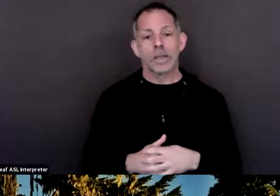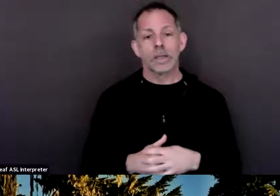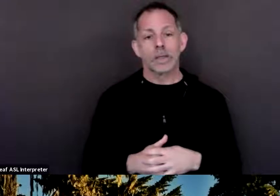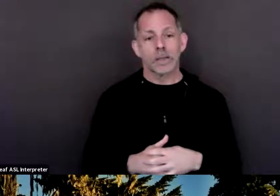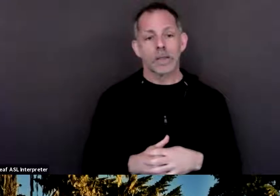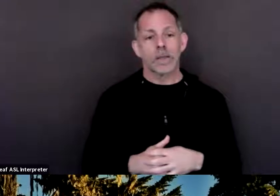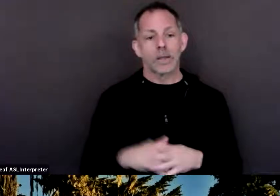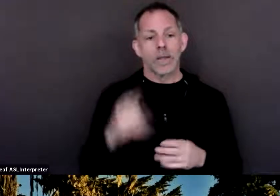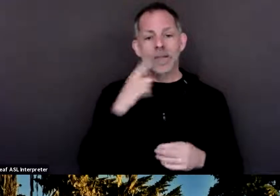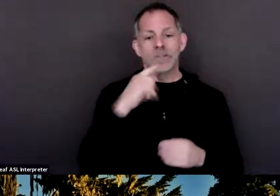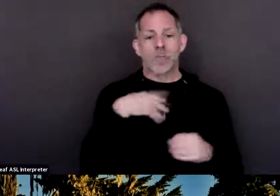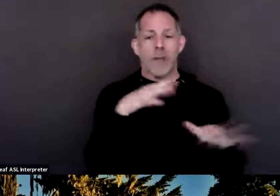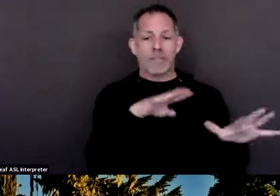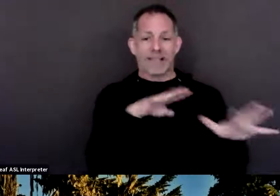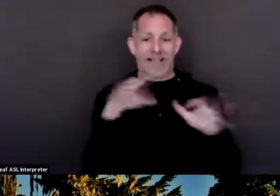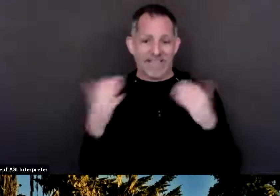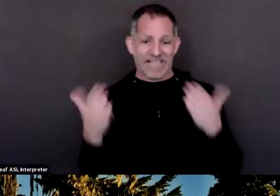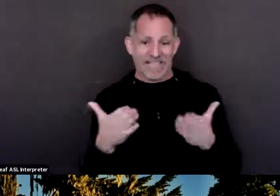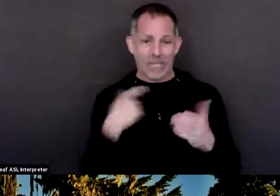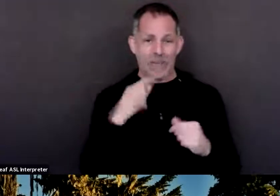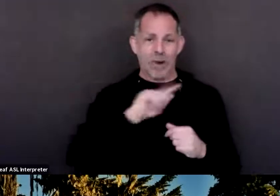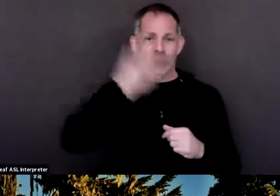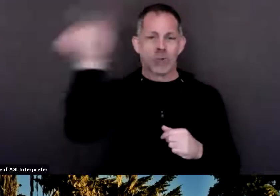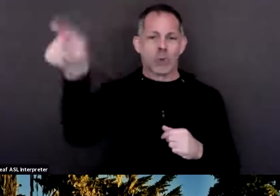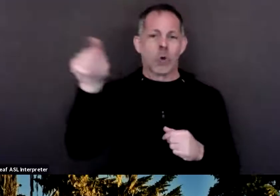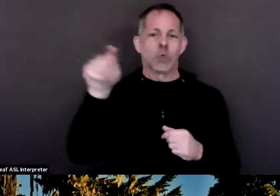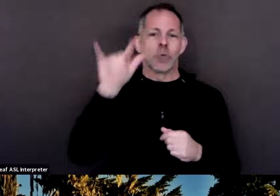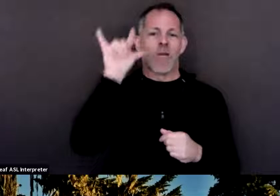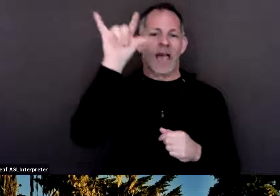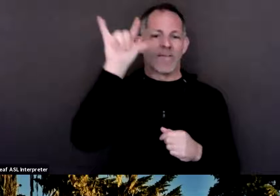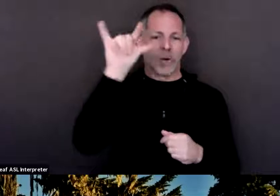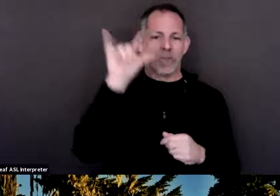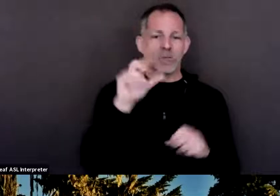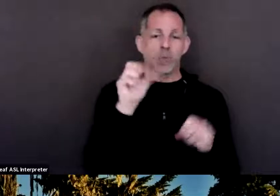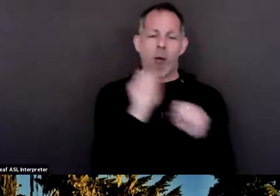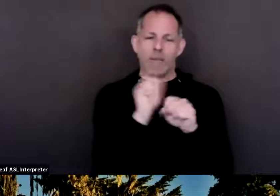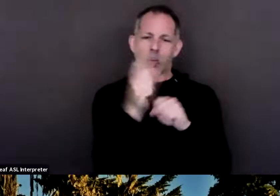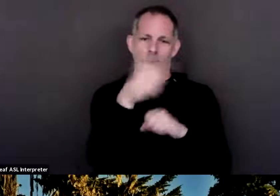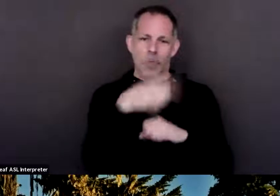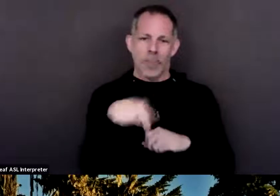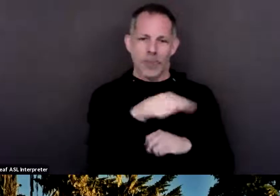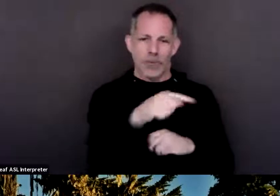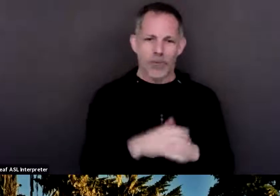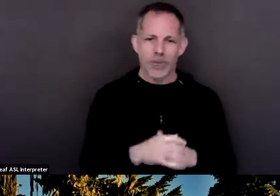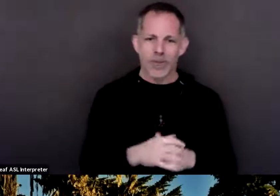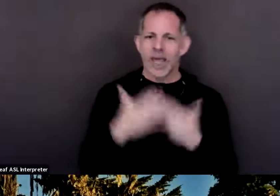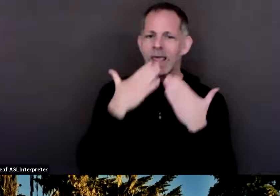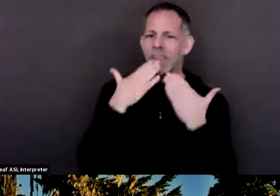with you in another venue. Oh, thank you, Executive Summers. I appreciate that.